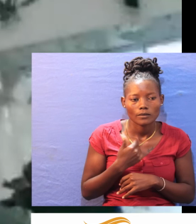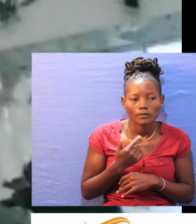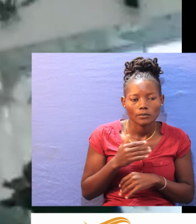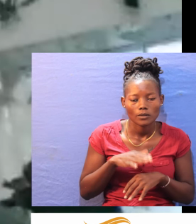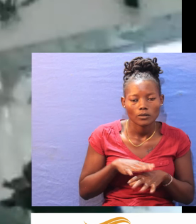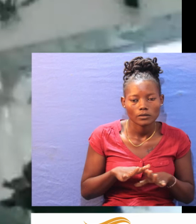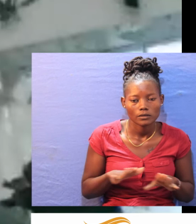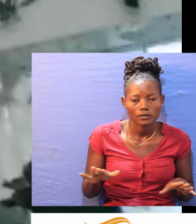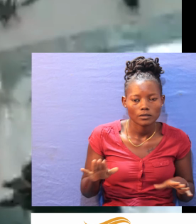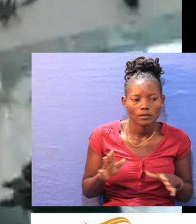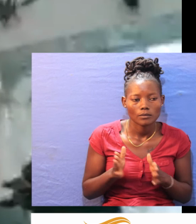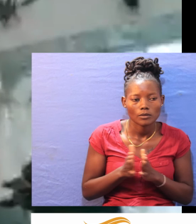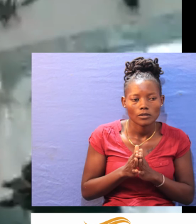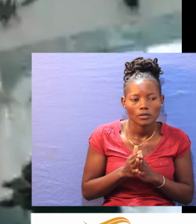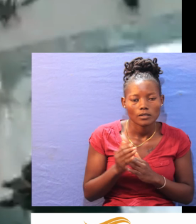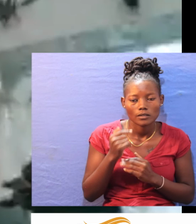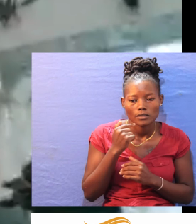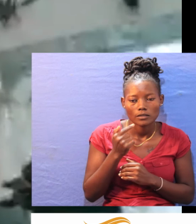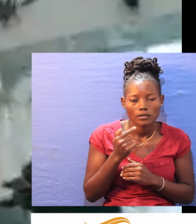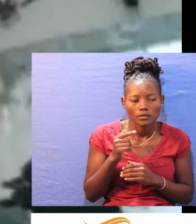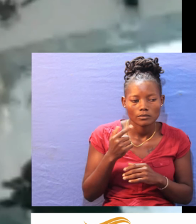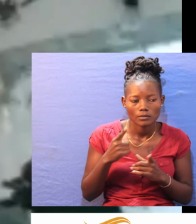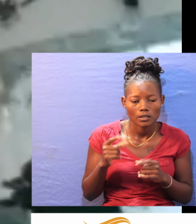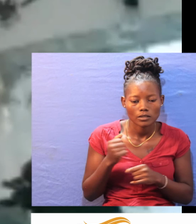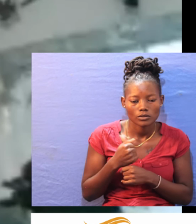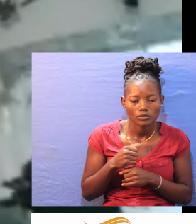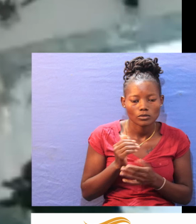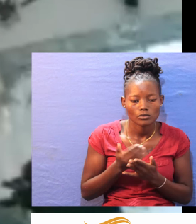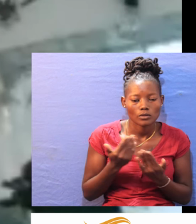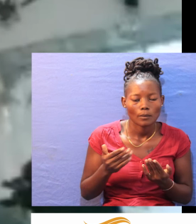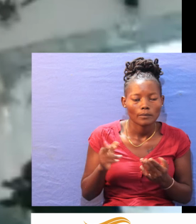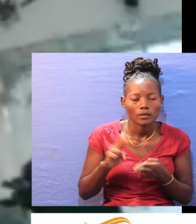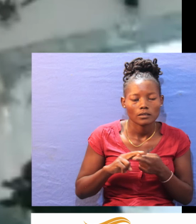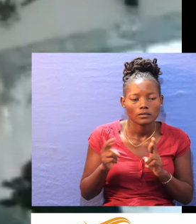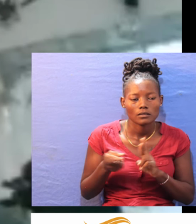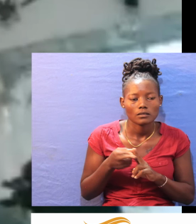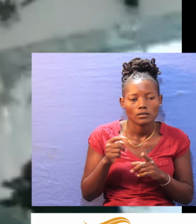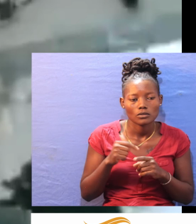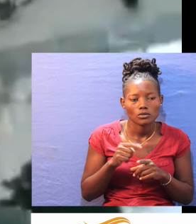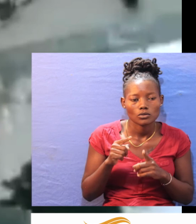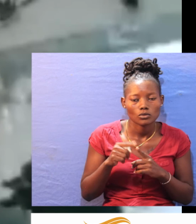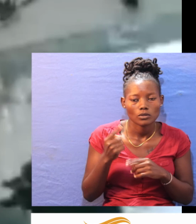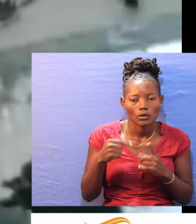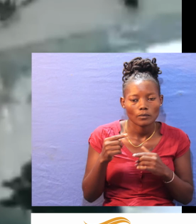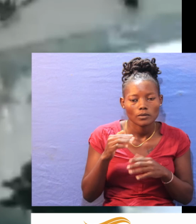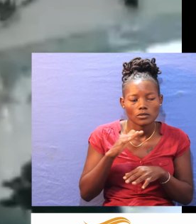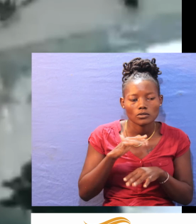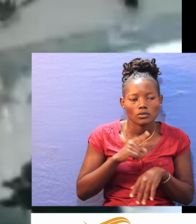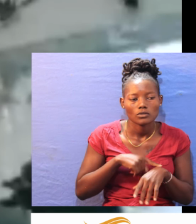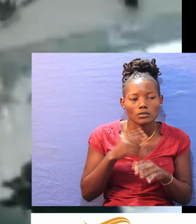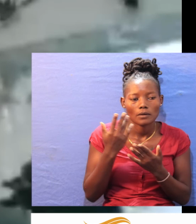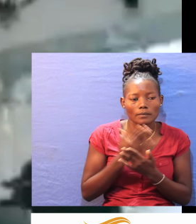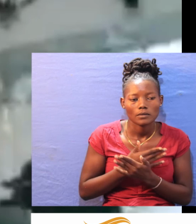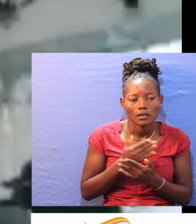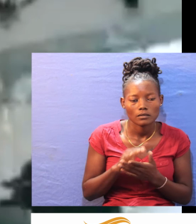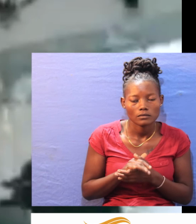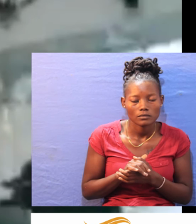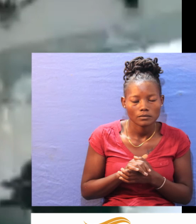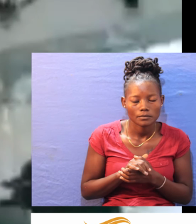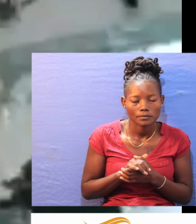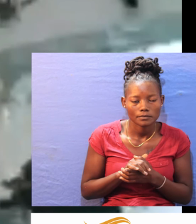table, and I thought he was going to have me do something related to the, you know, the game that night. That's something that he needed me to